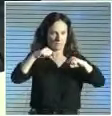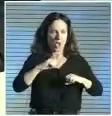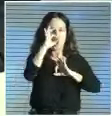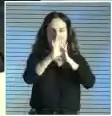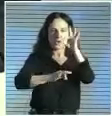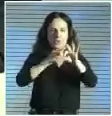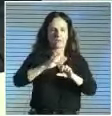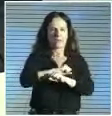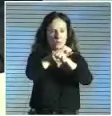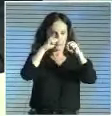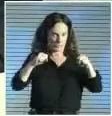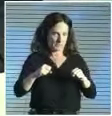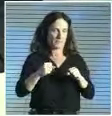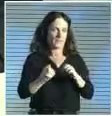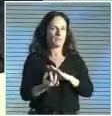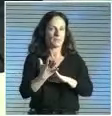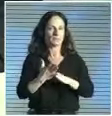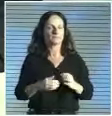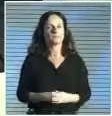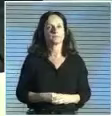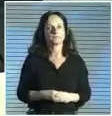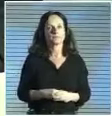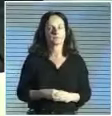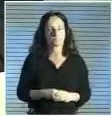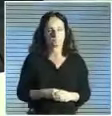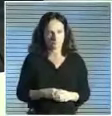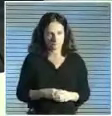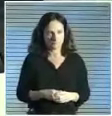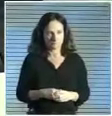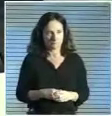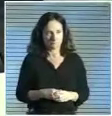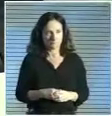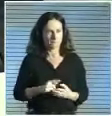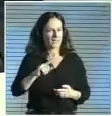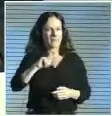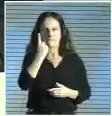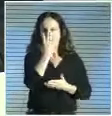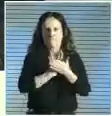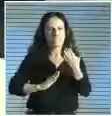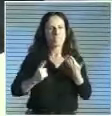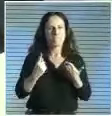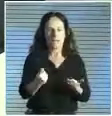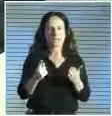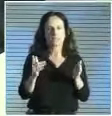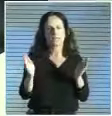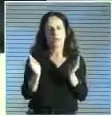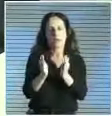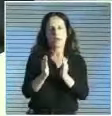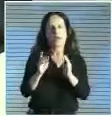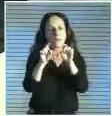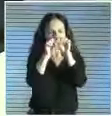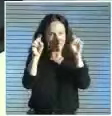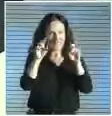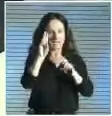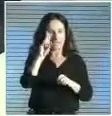And the big part is the small size and medium size companies. They don't have the capacity and they don't have the means. I'm not trying to put them